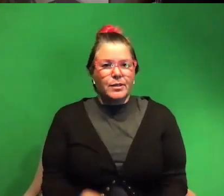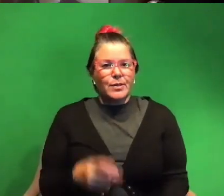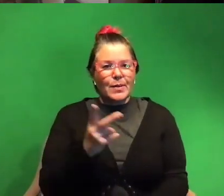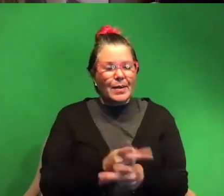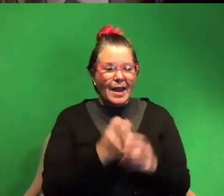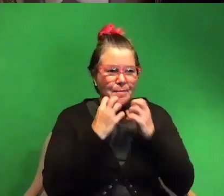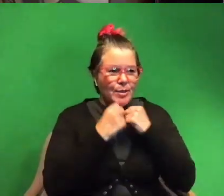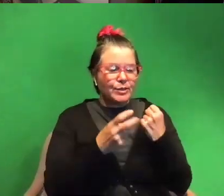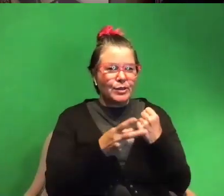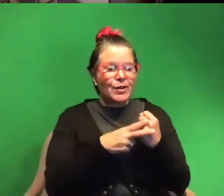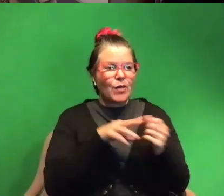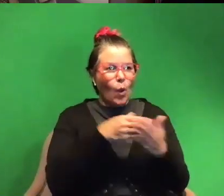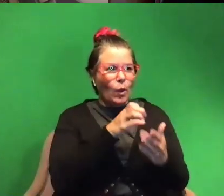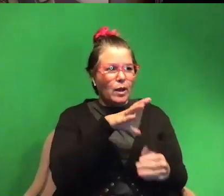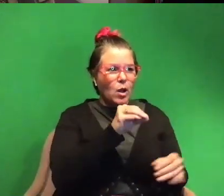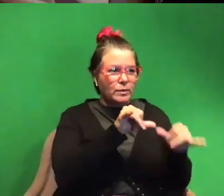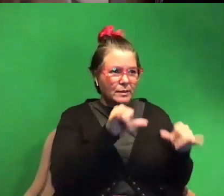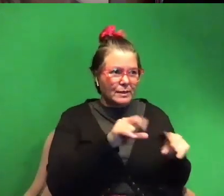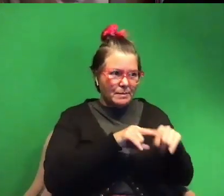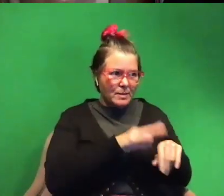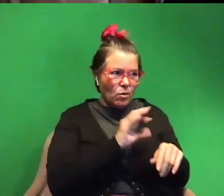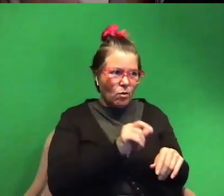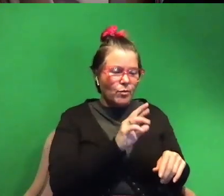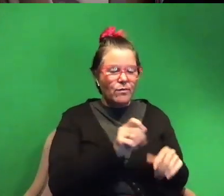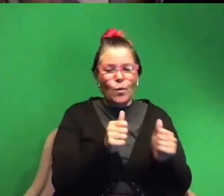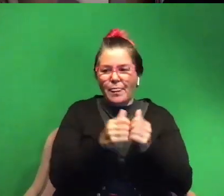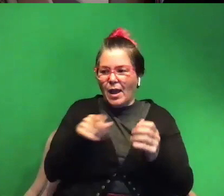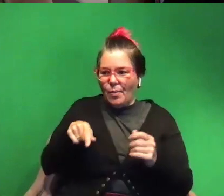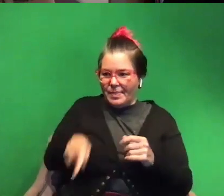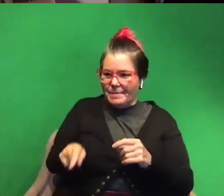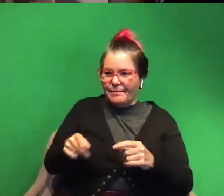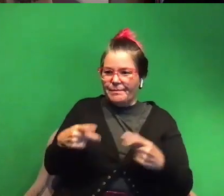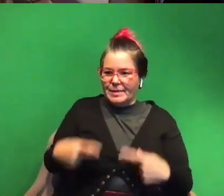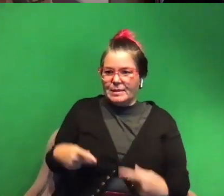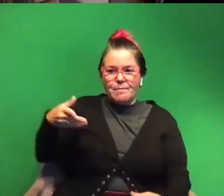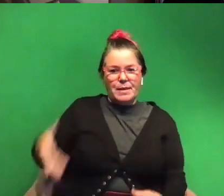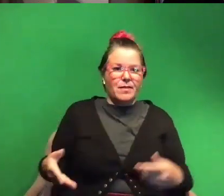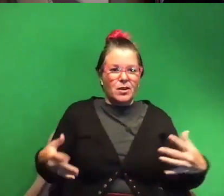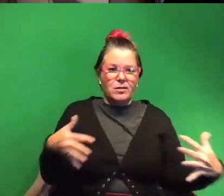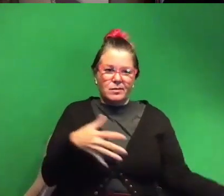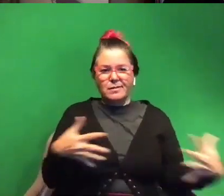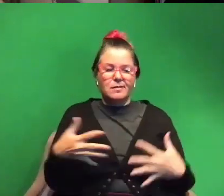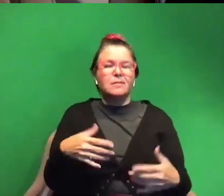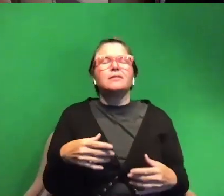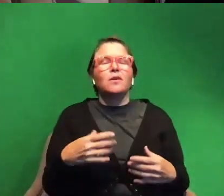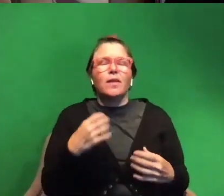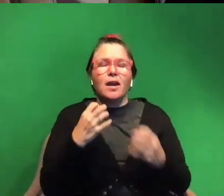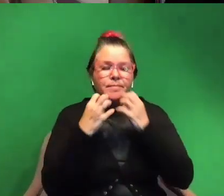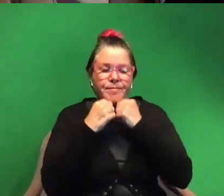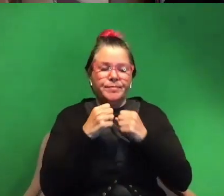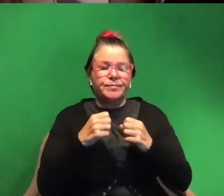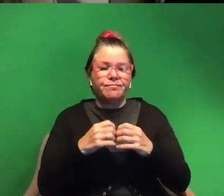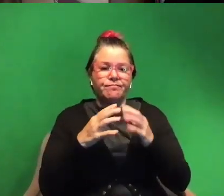the entire ecosystem that depends on a coral reef without corals physically being there. So a lot of the restoration work that goes